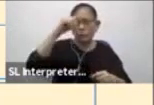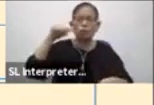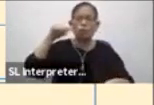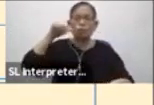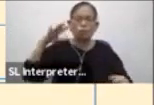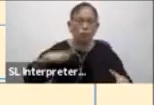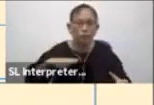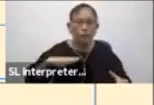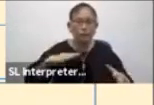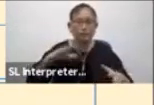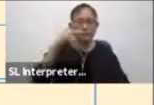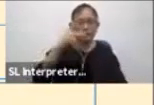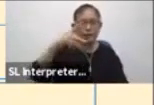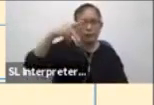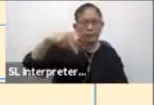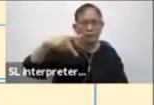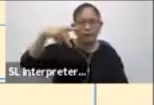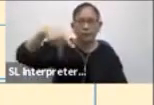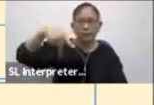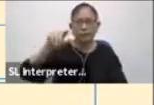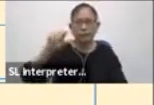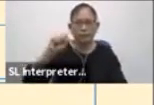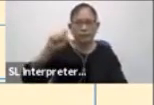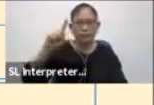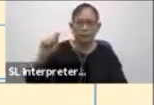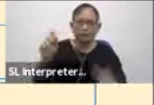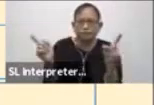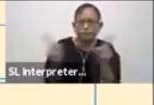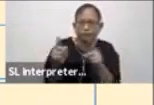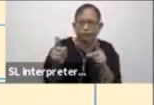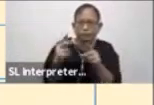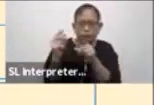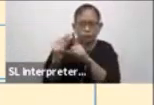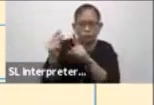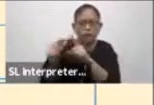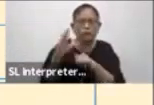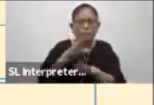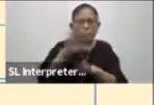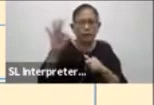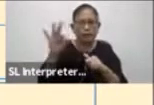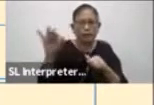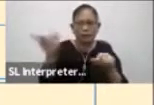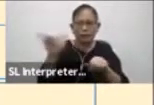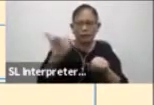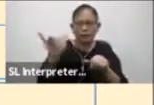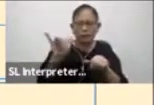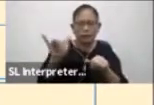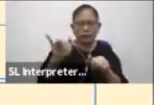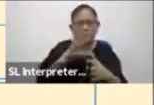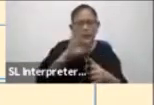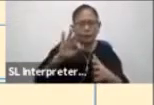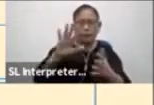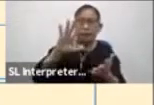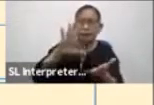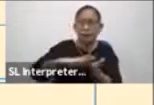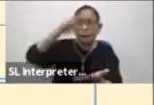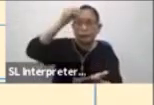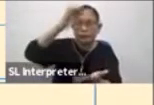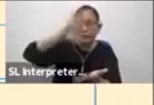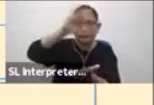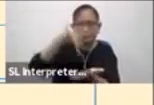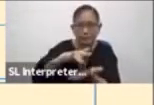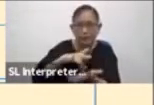KPKPST, it's a mouthful abbreviation, and also the Learning Circle for Women, the Libu